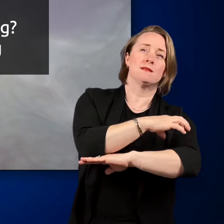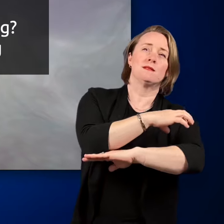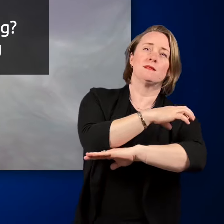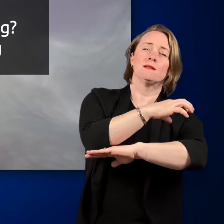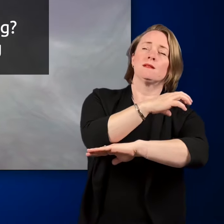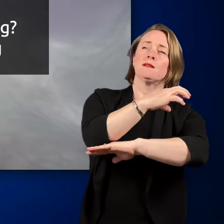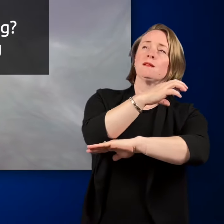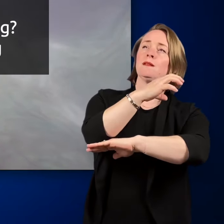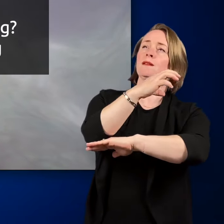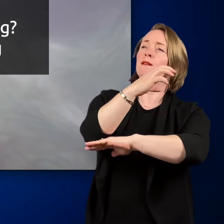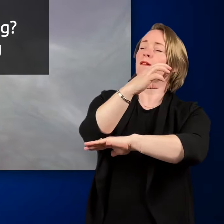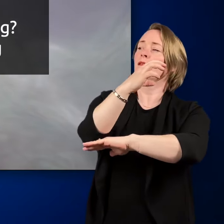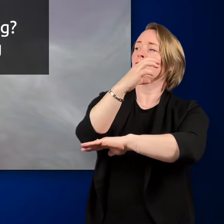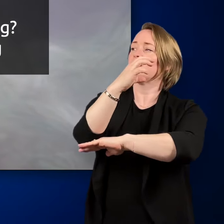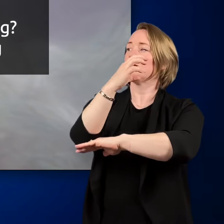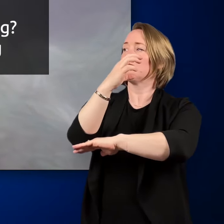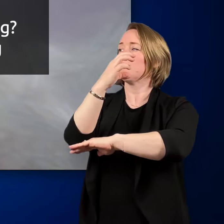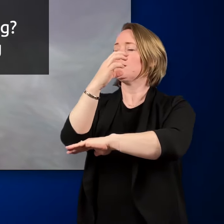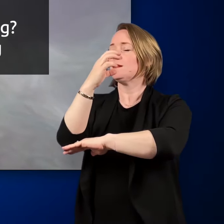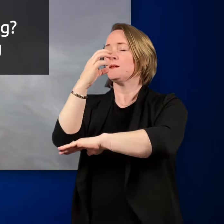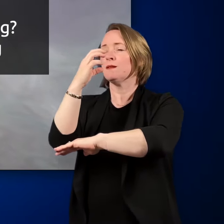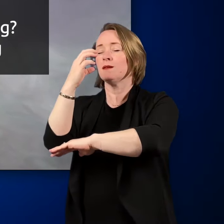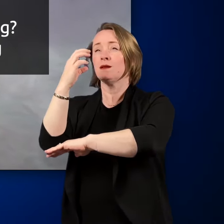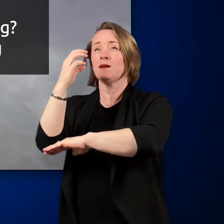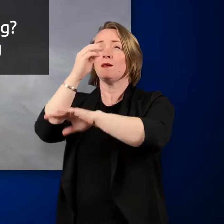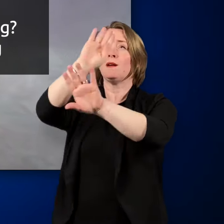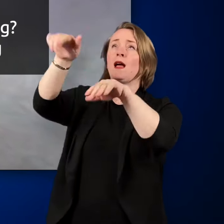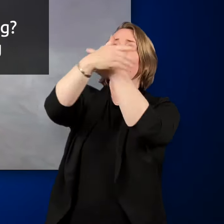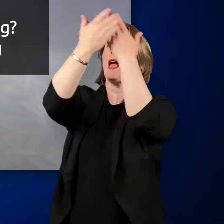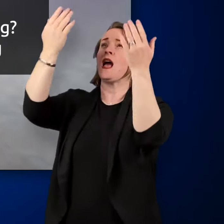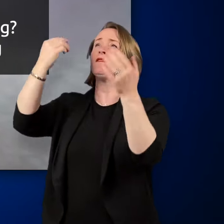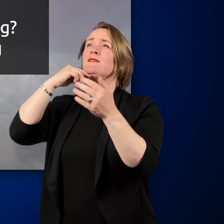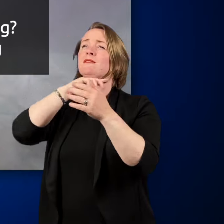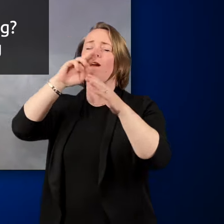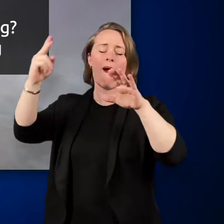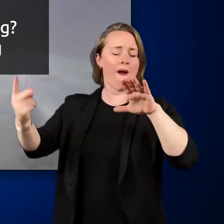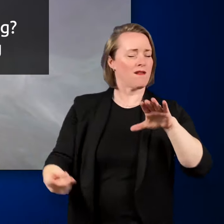At break of dawn, the Son of